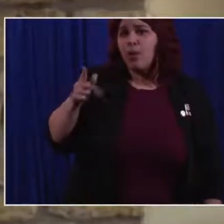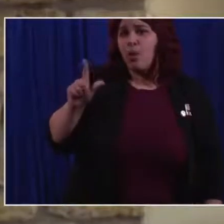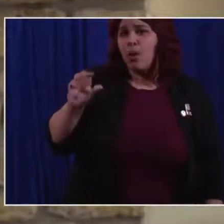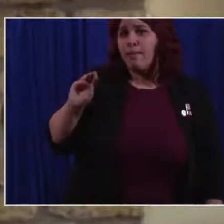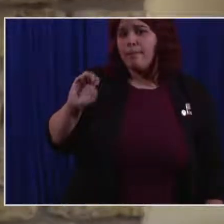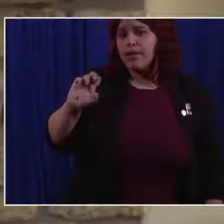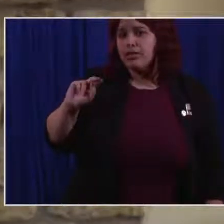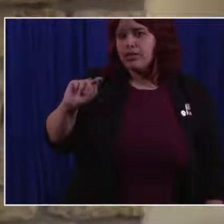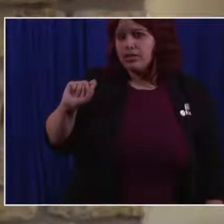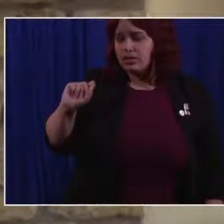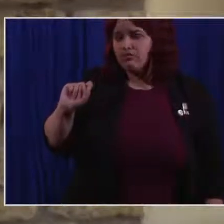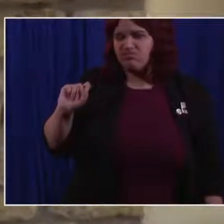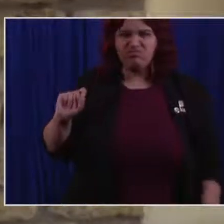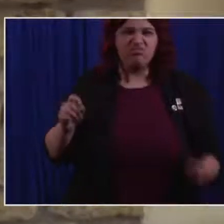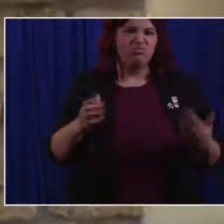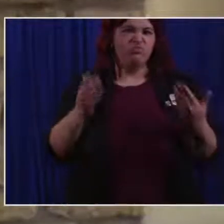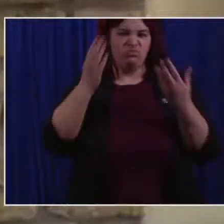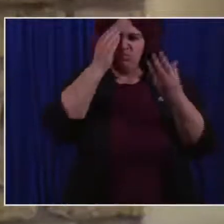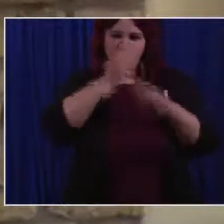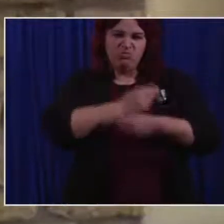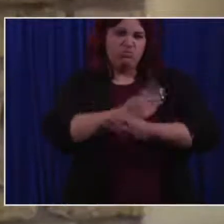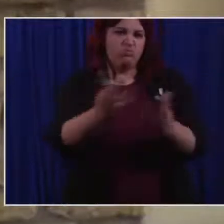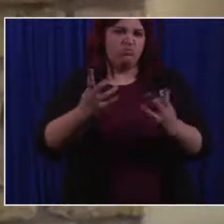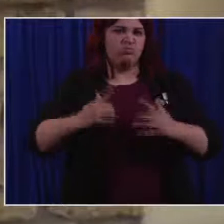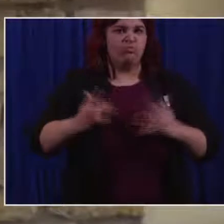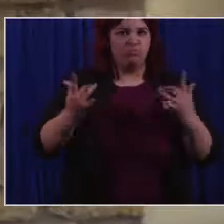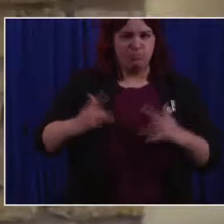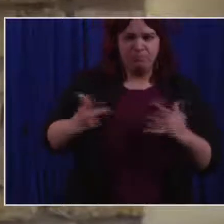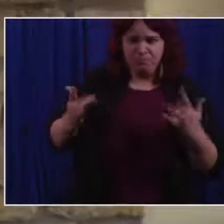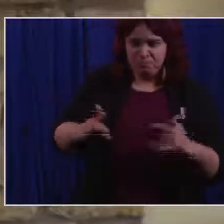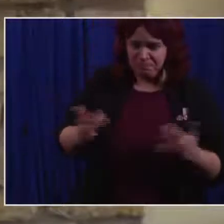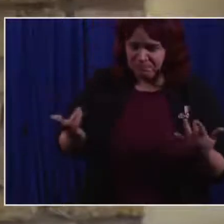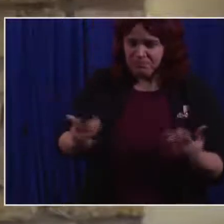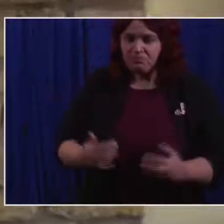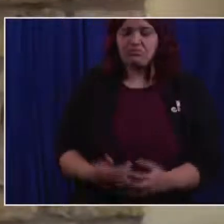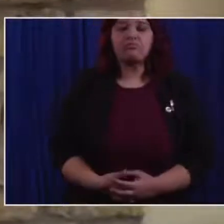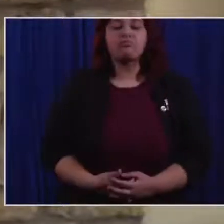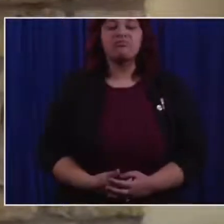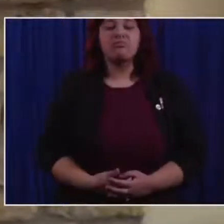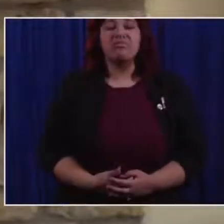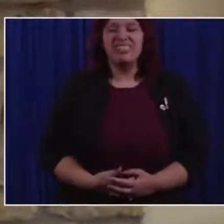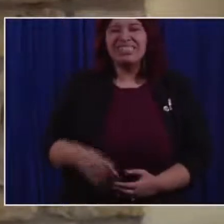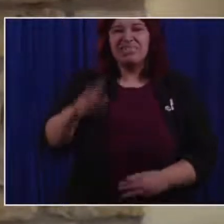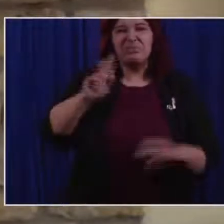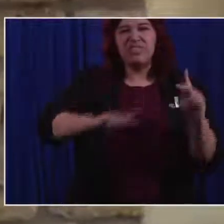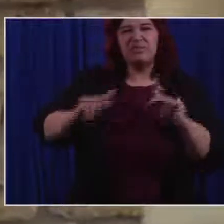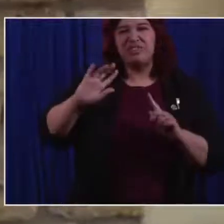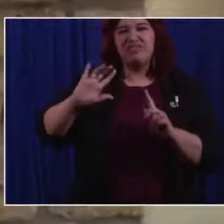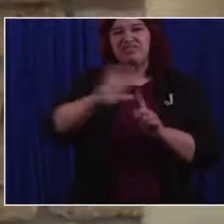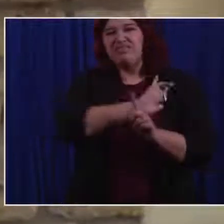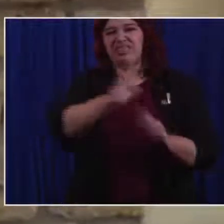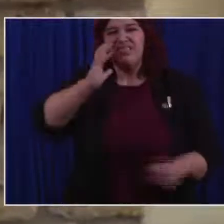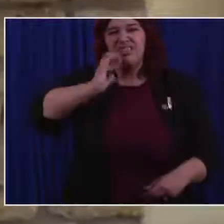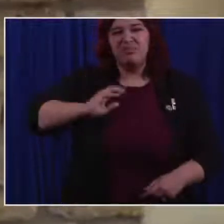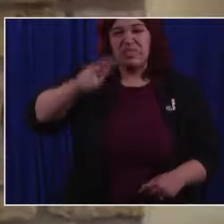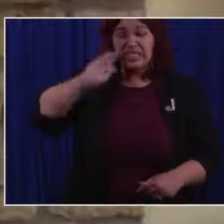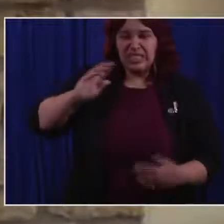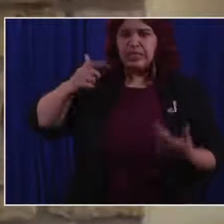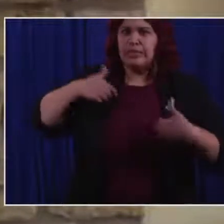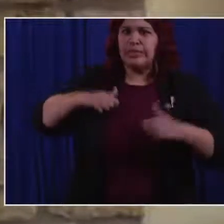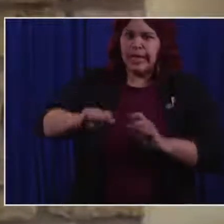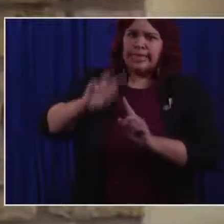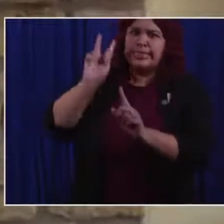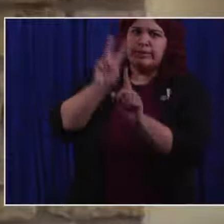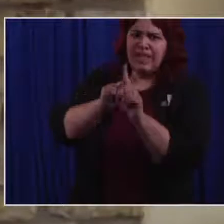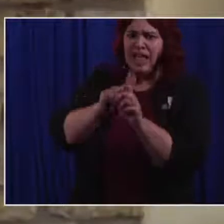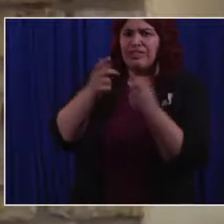Ohio's experiences with the unemployment program. There's been a huge demand for assistance during the pandemic this past year, and